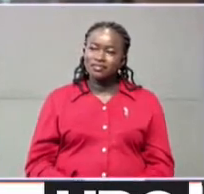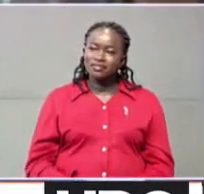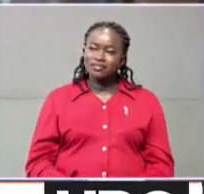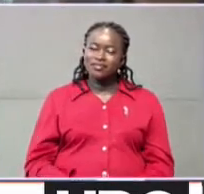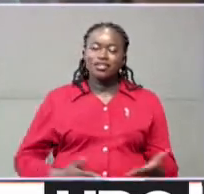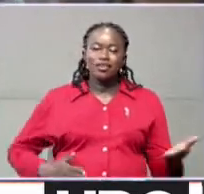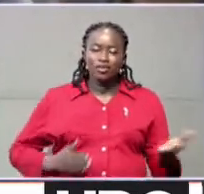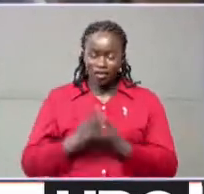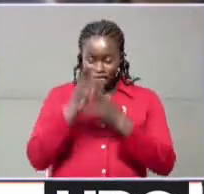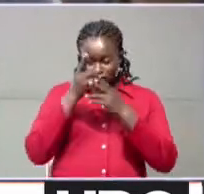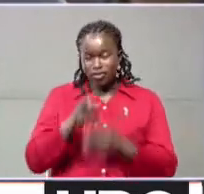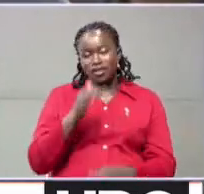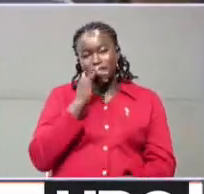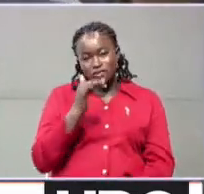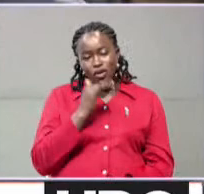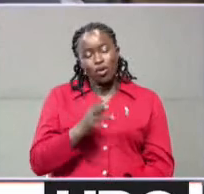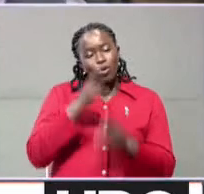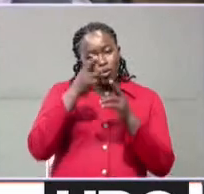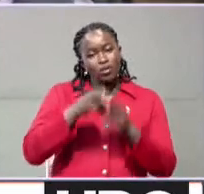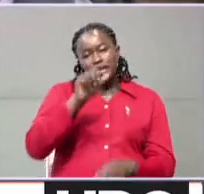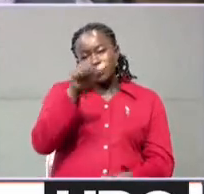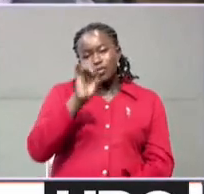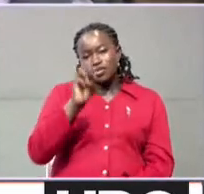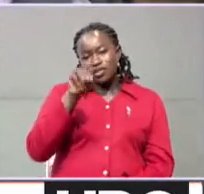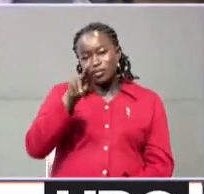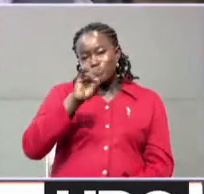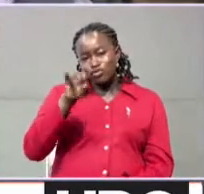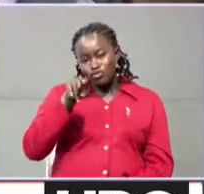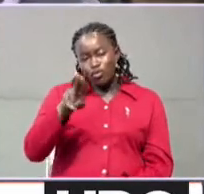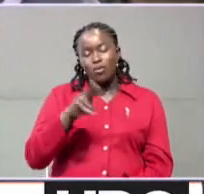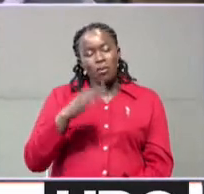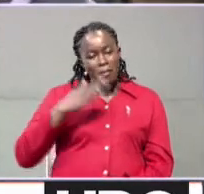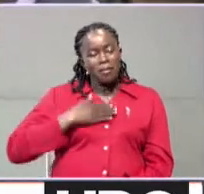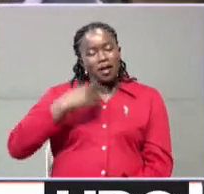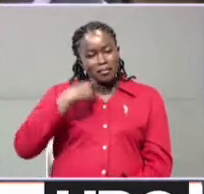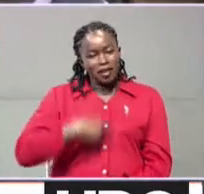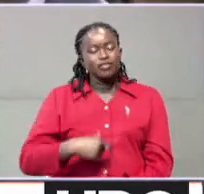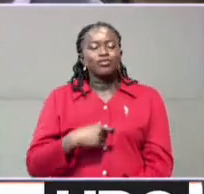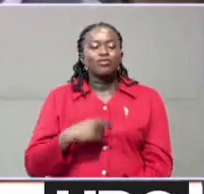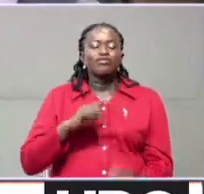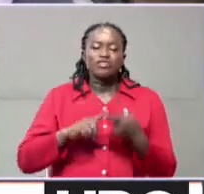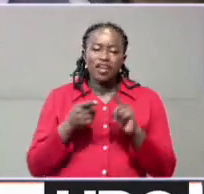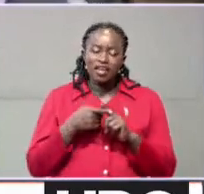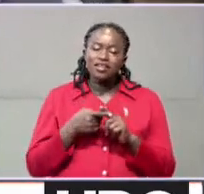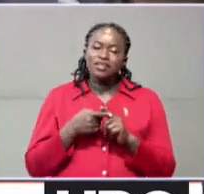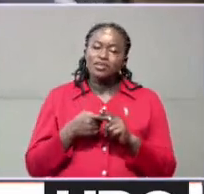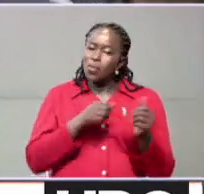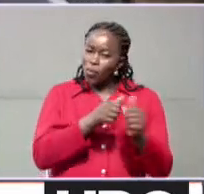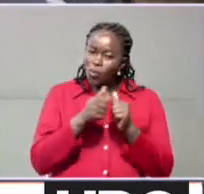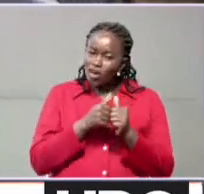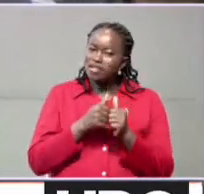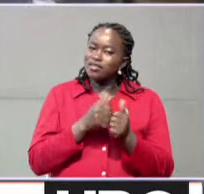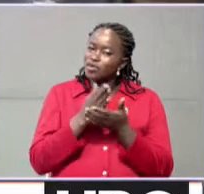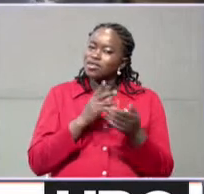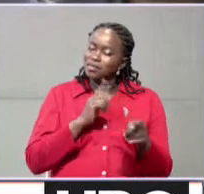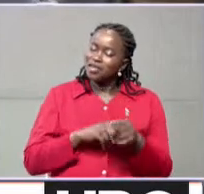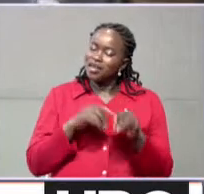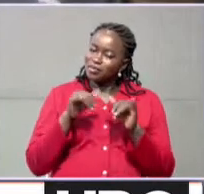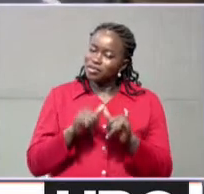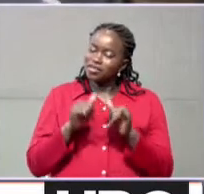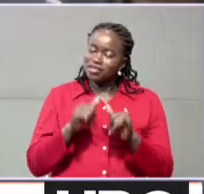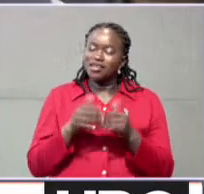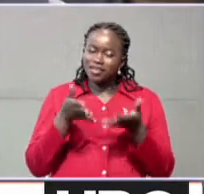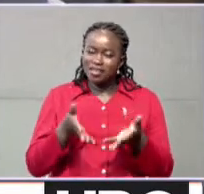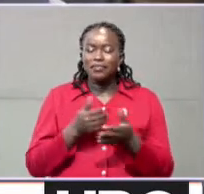speaker honorable emoji is a personal friend i've been here with him for some time so wonderful say with you